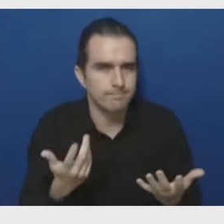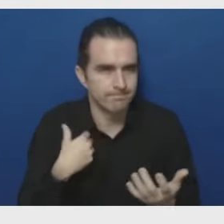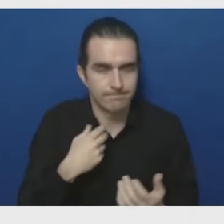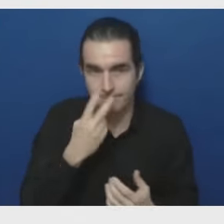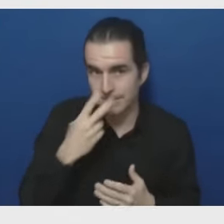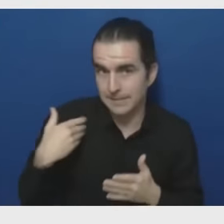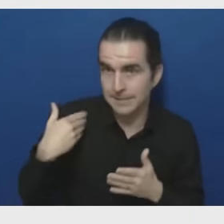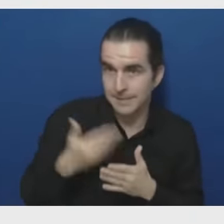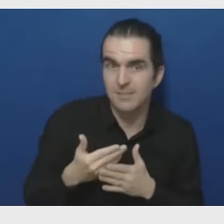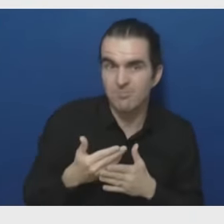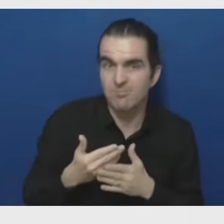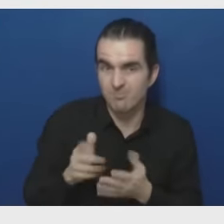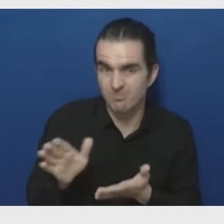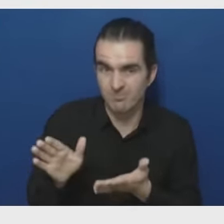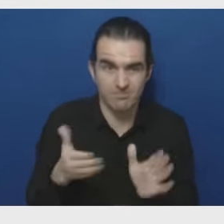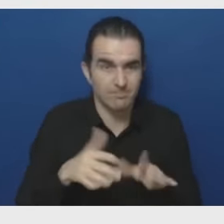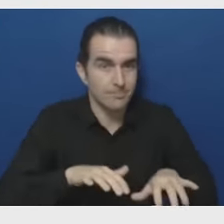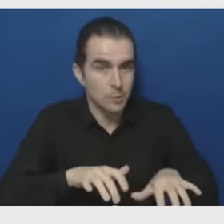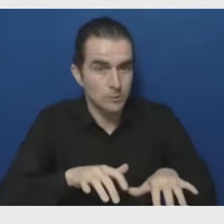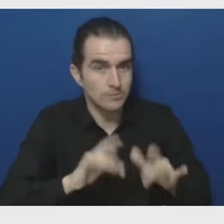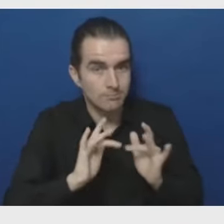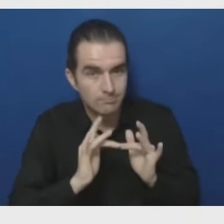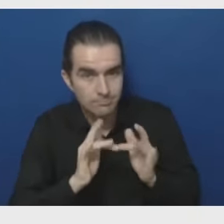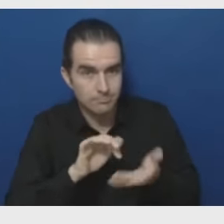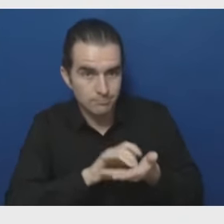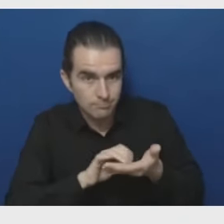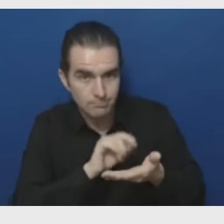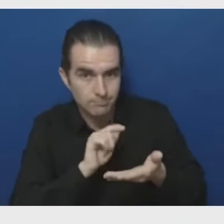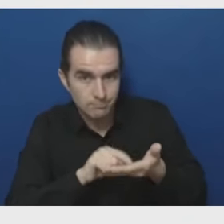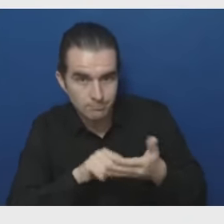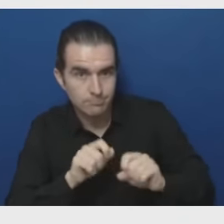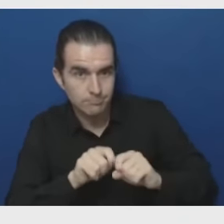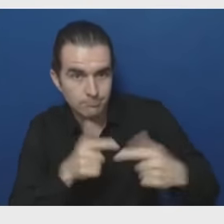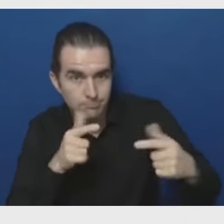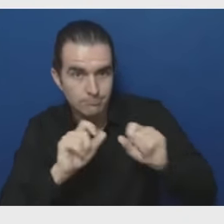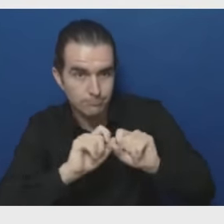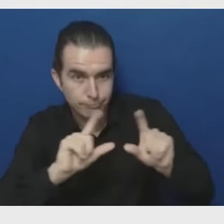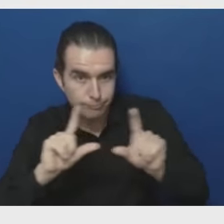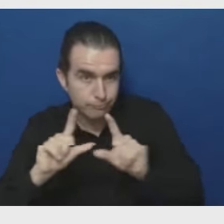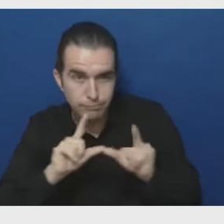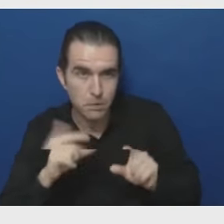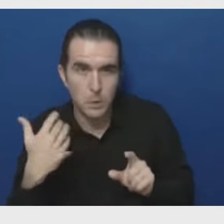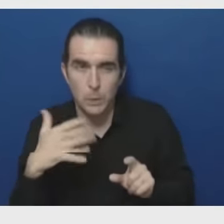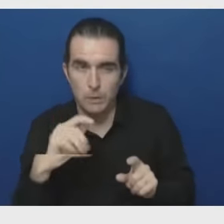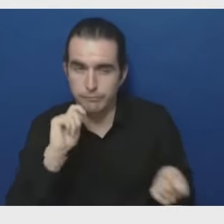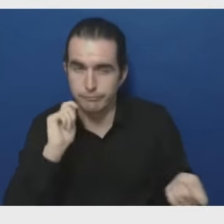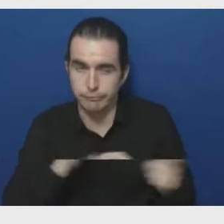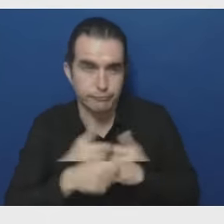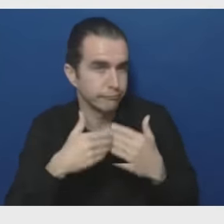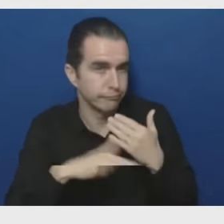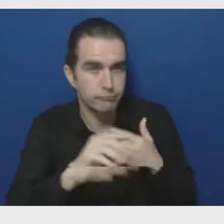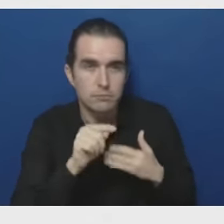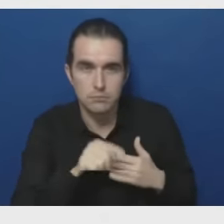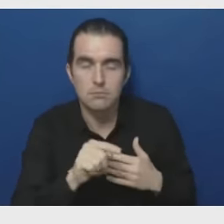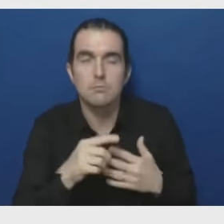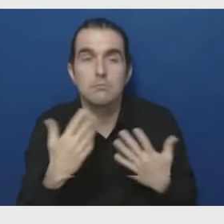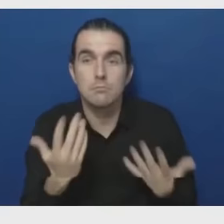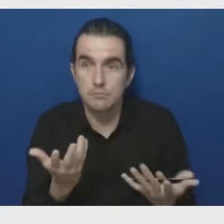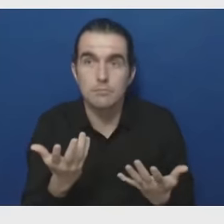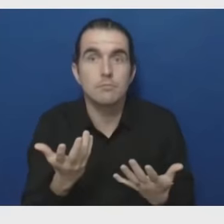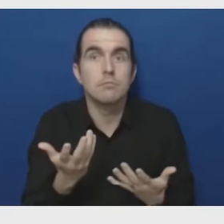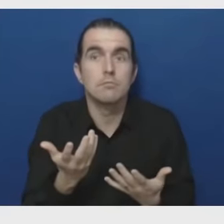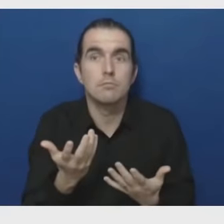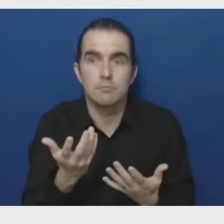like to see with your family, your friends, and what you need to do to earn. So this is an interesting piece here. And the more you bring that to the